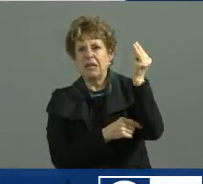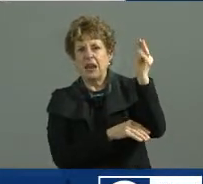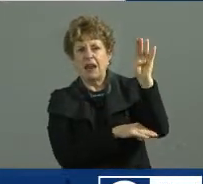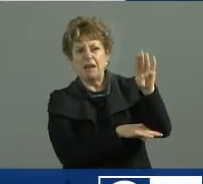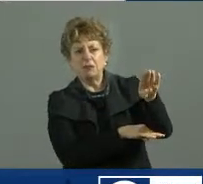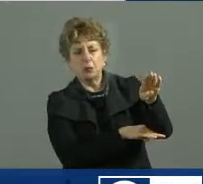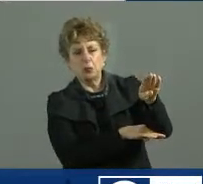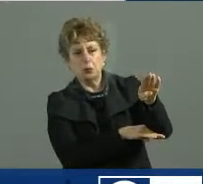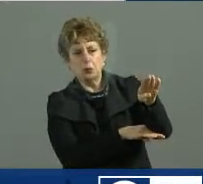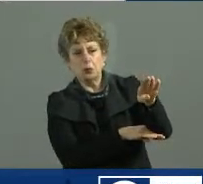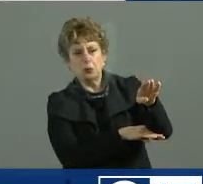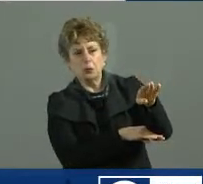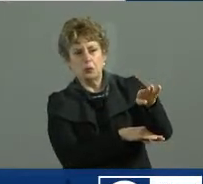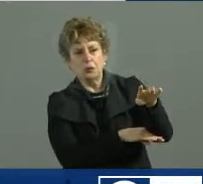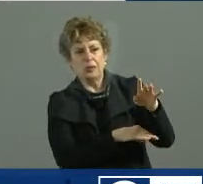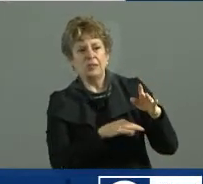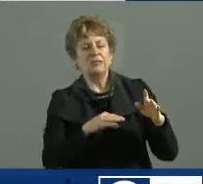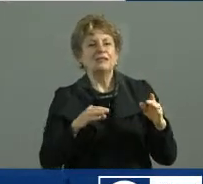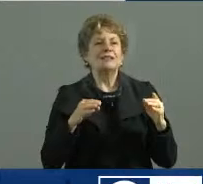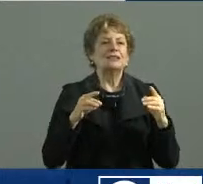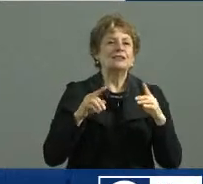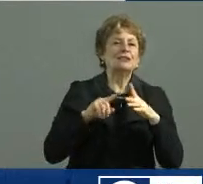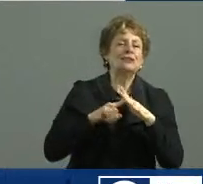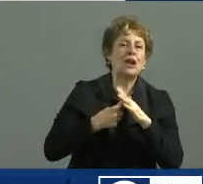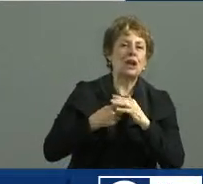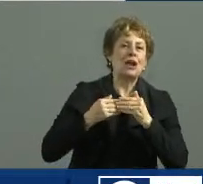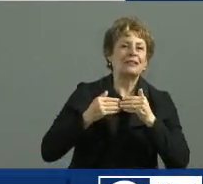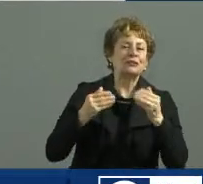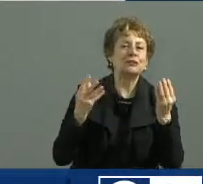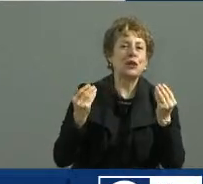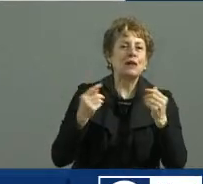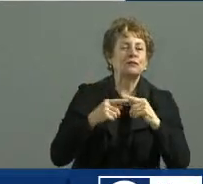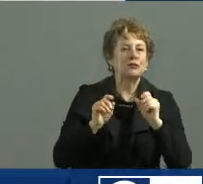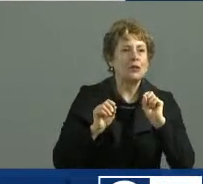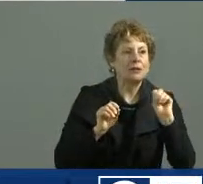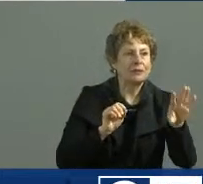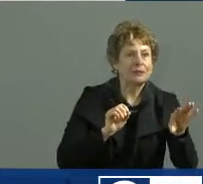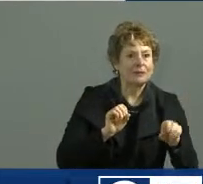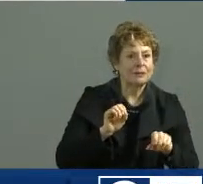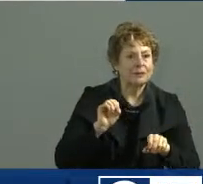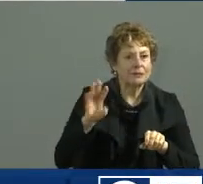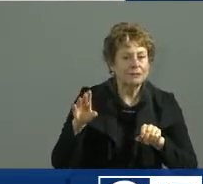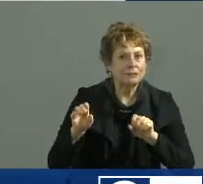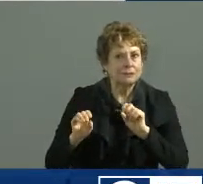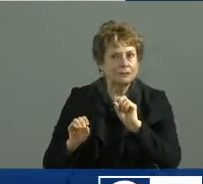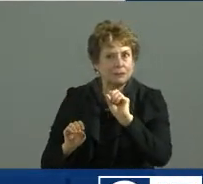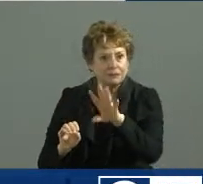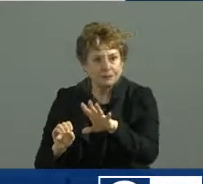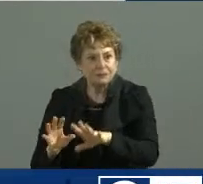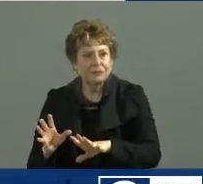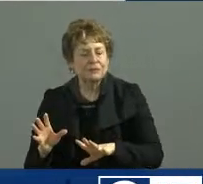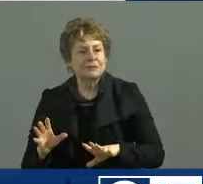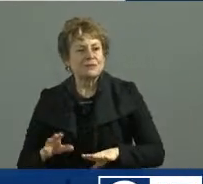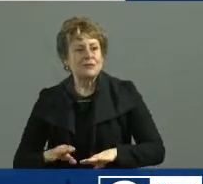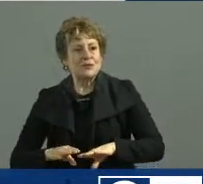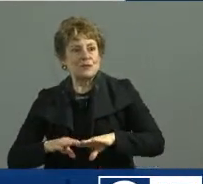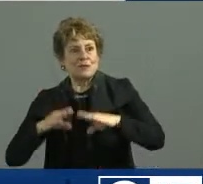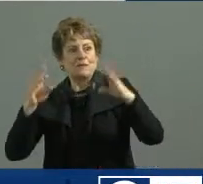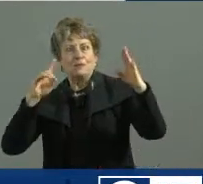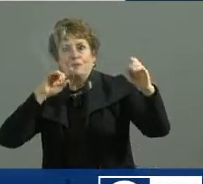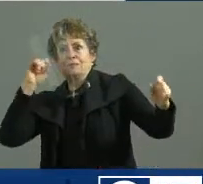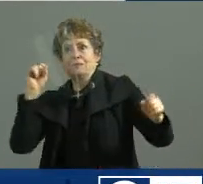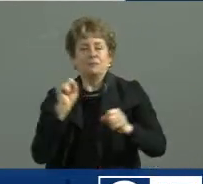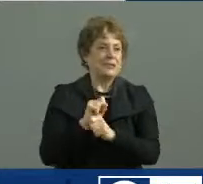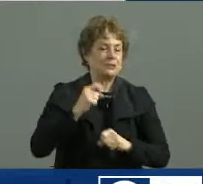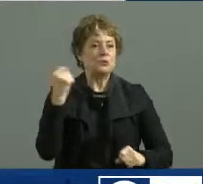and opening registration to the general public starting on Tuesday. We are also looking to stand up